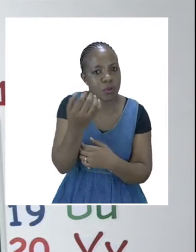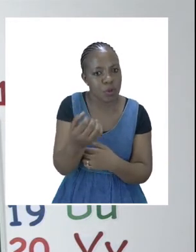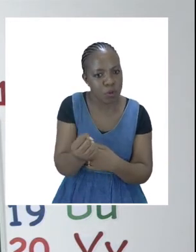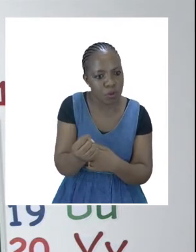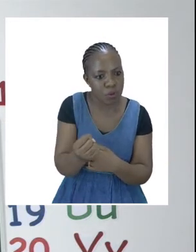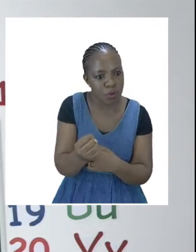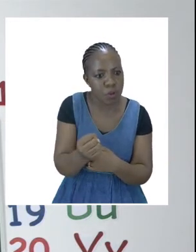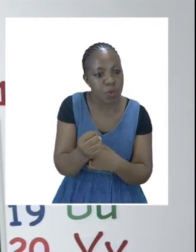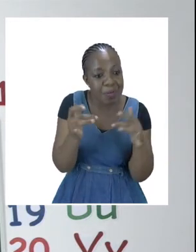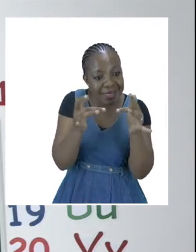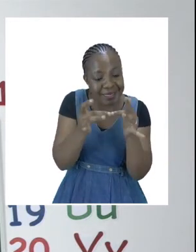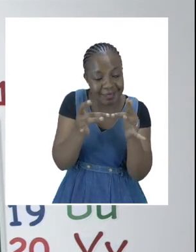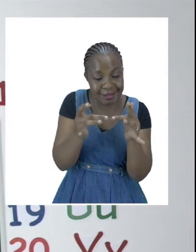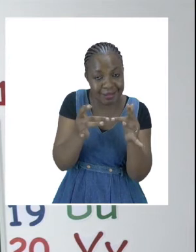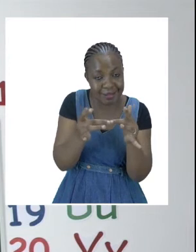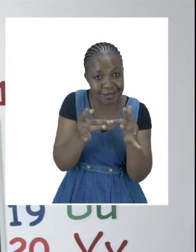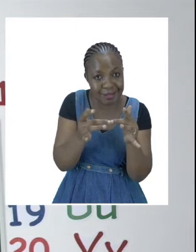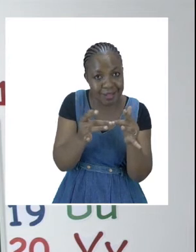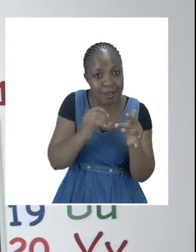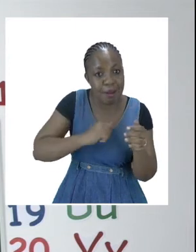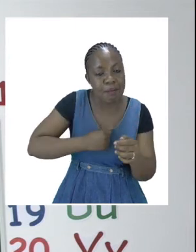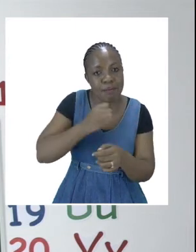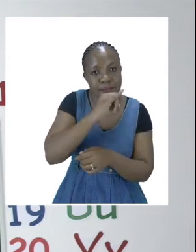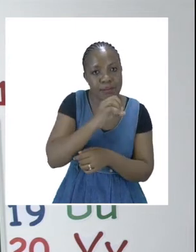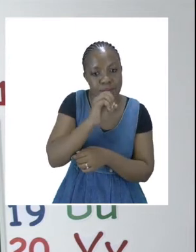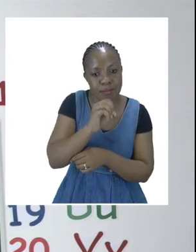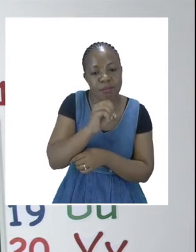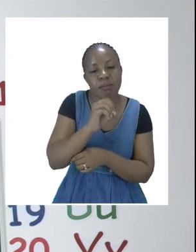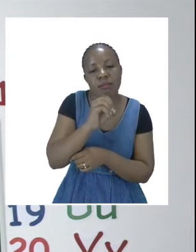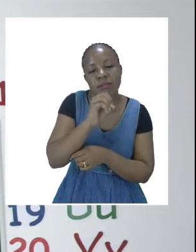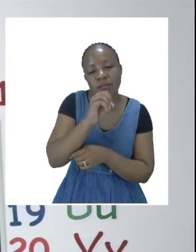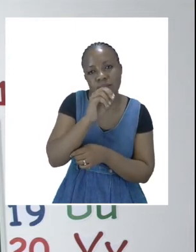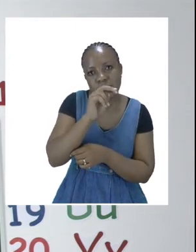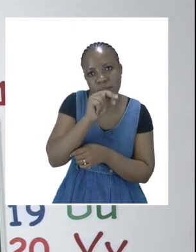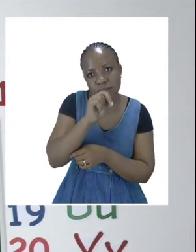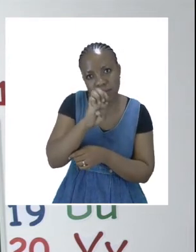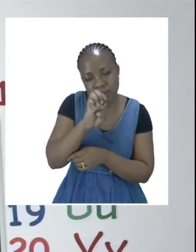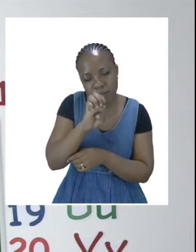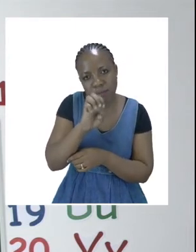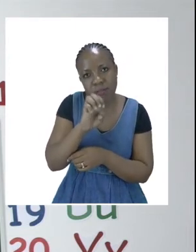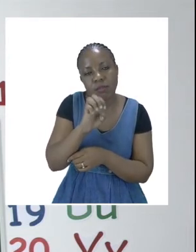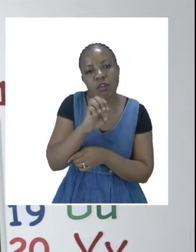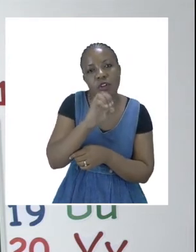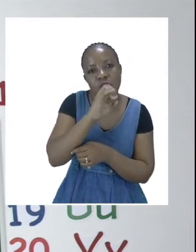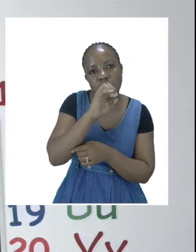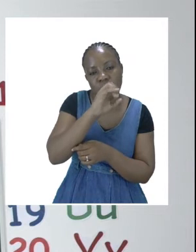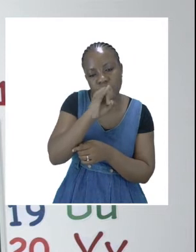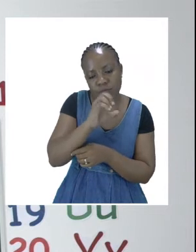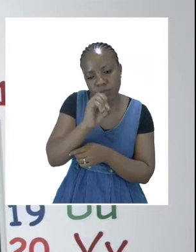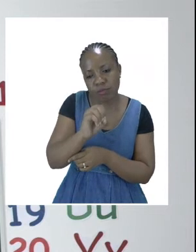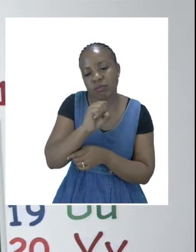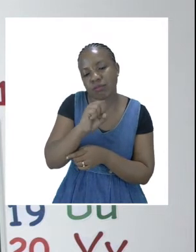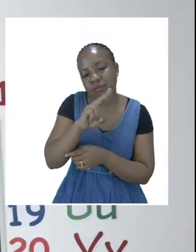our online platforms, MyZone and Zoshi Facebook pages, and in addition,